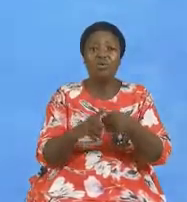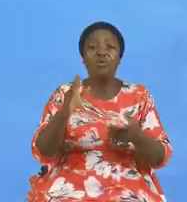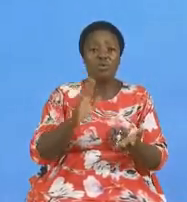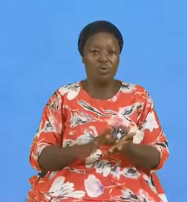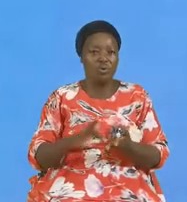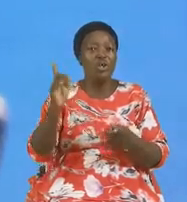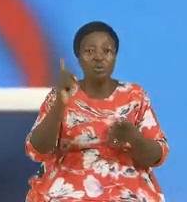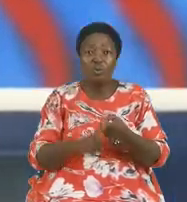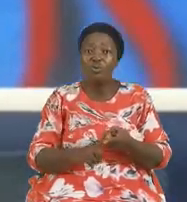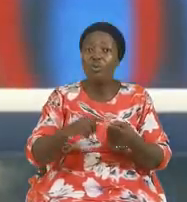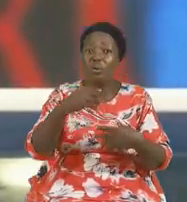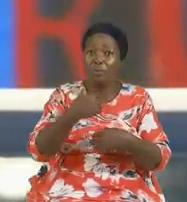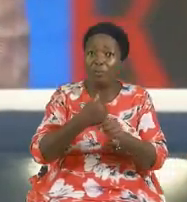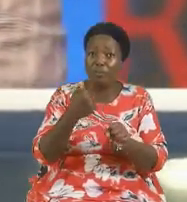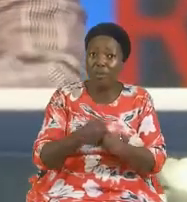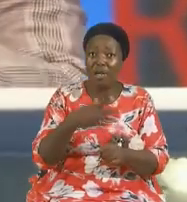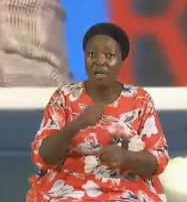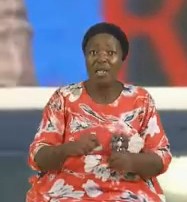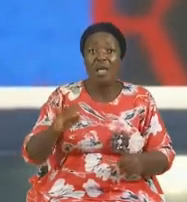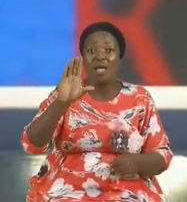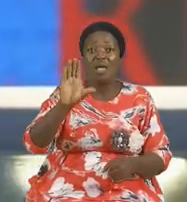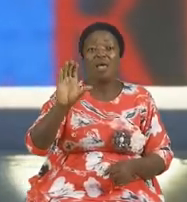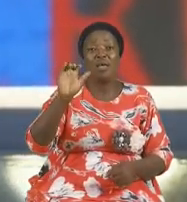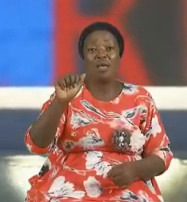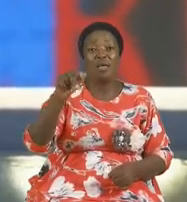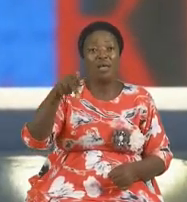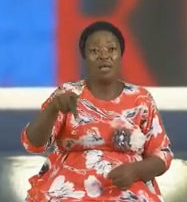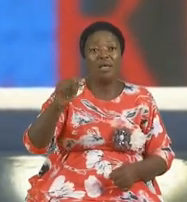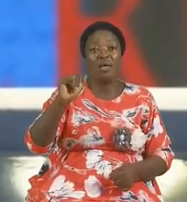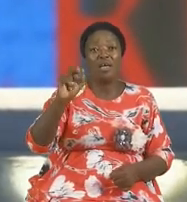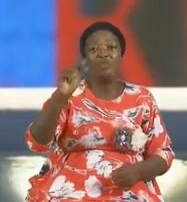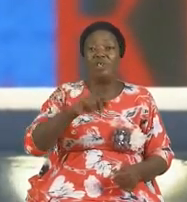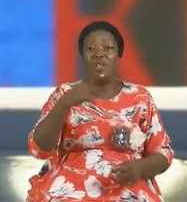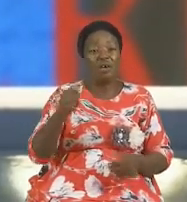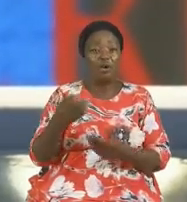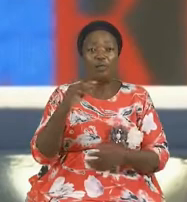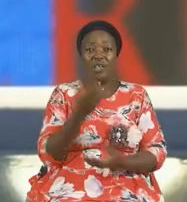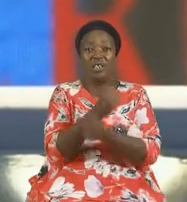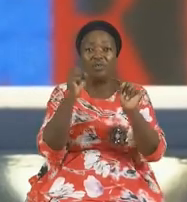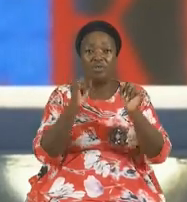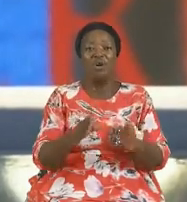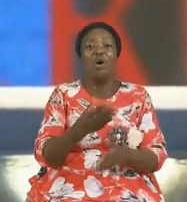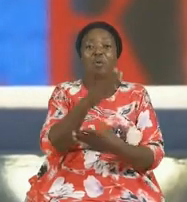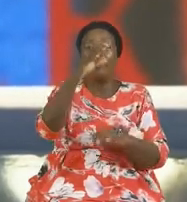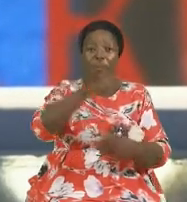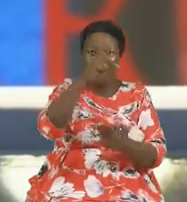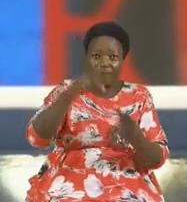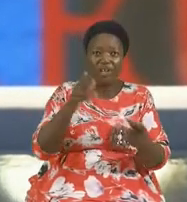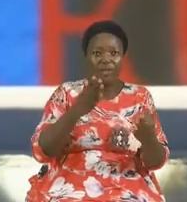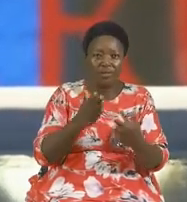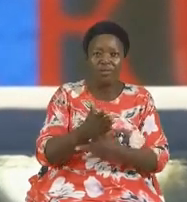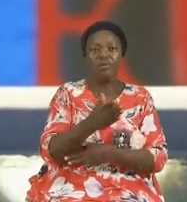you as a son, as a daughter, unto glory, to make the captain of their